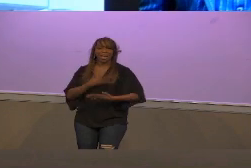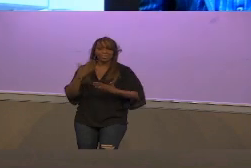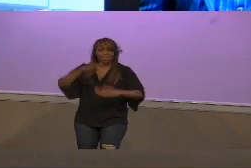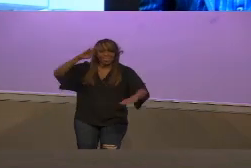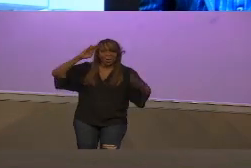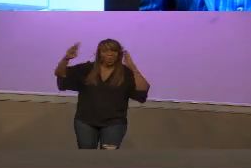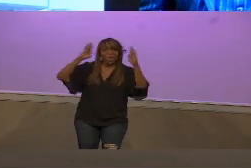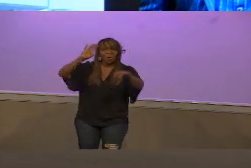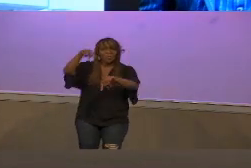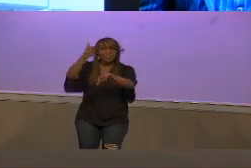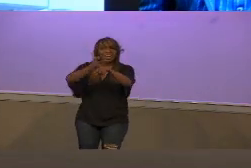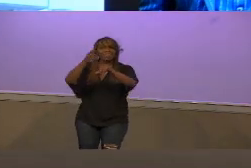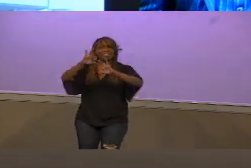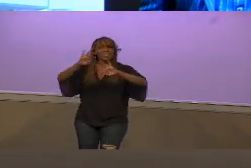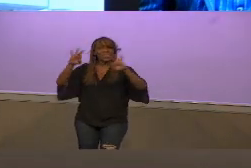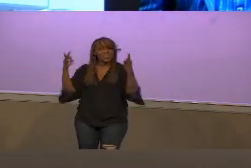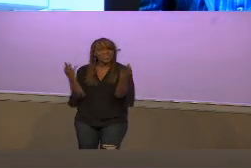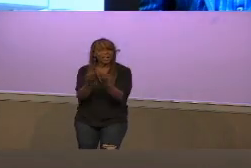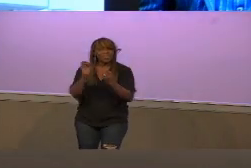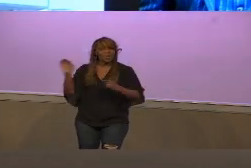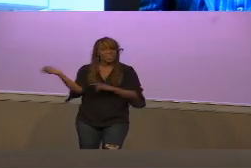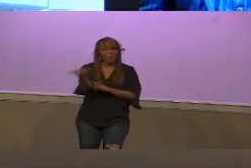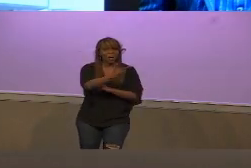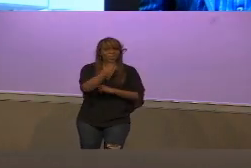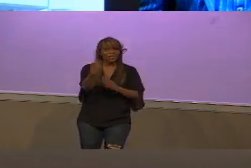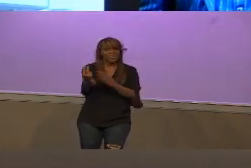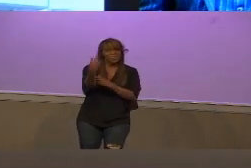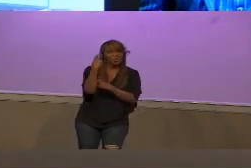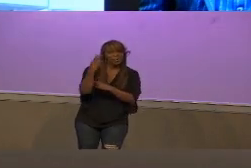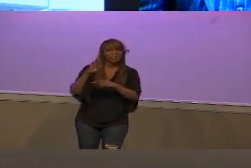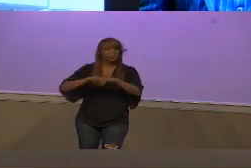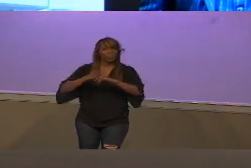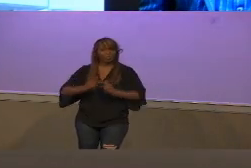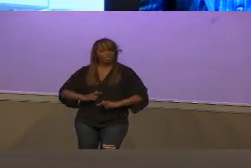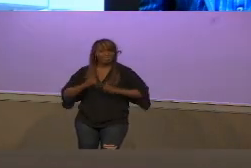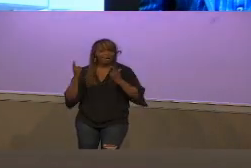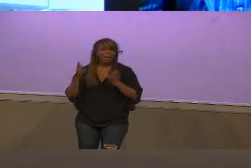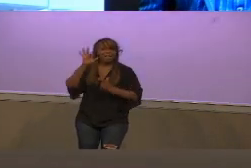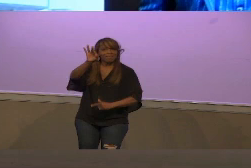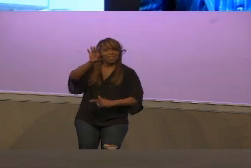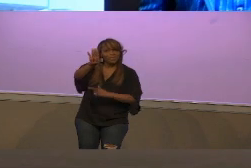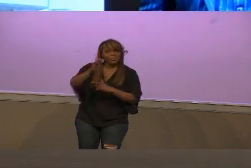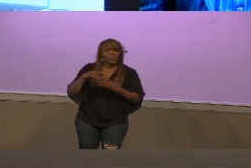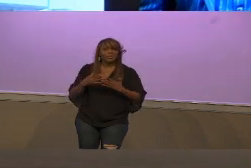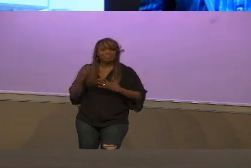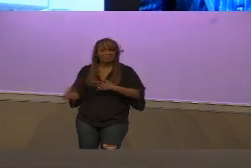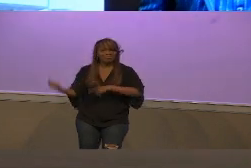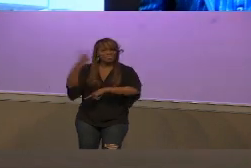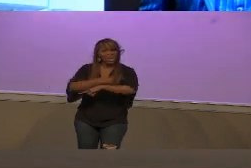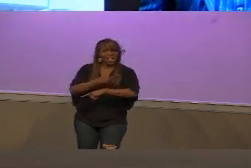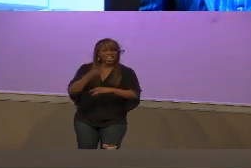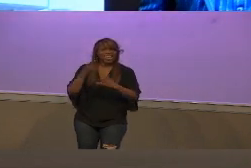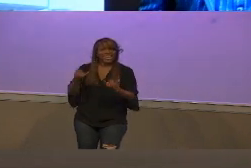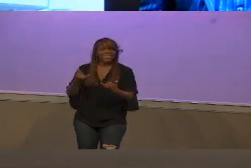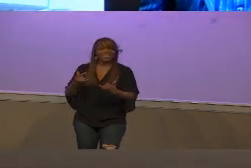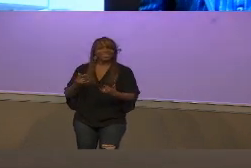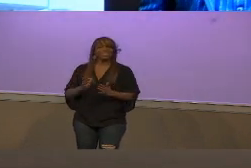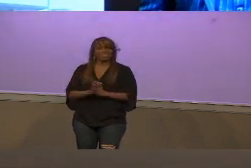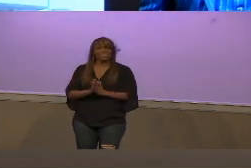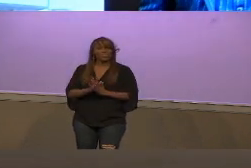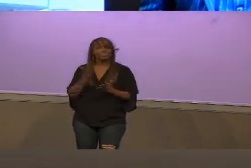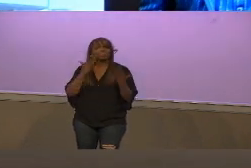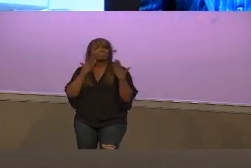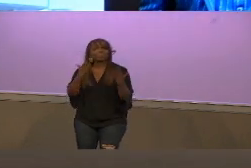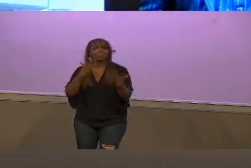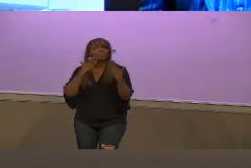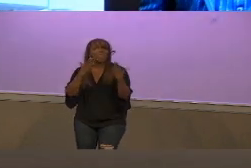Greetings, Galilee family, and all of those that are watching by way of stream, watching today this live broadcast. We thank